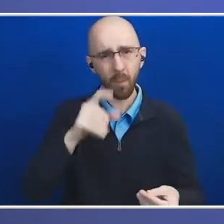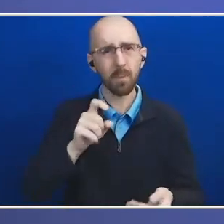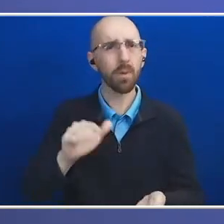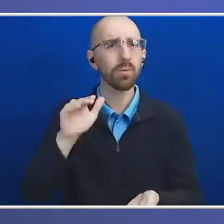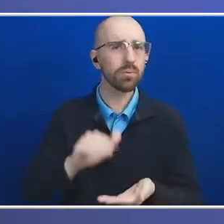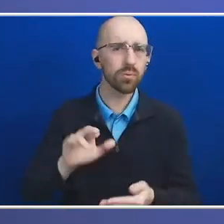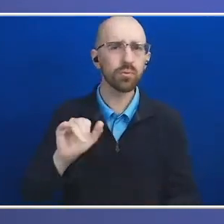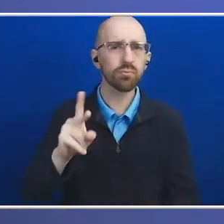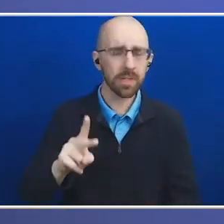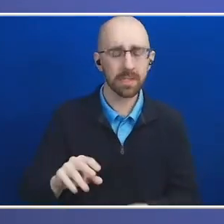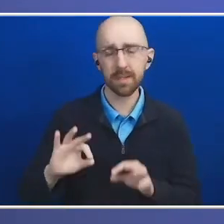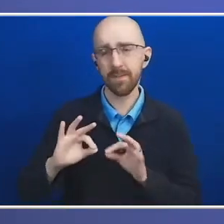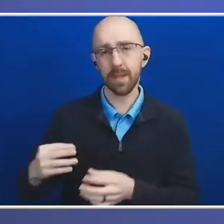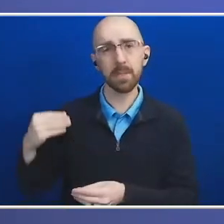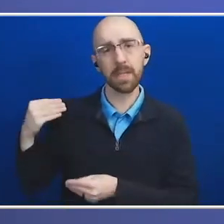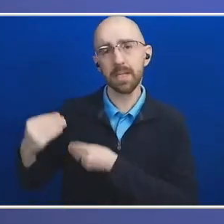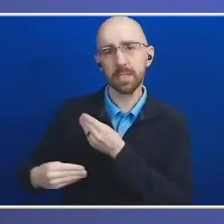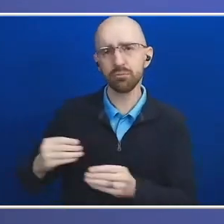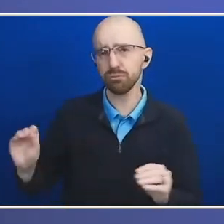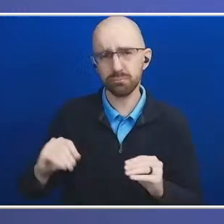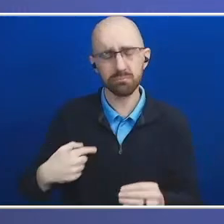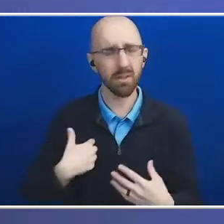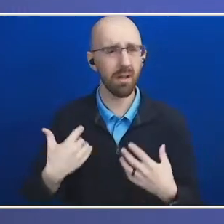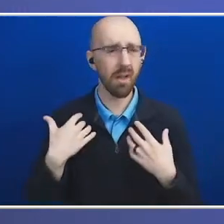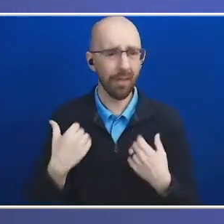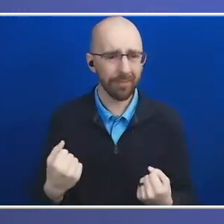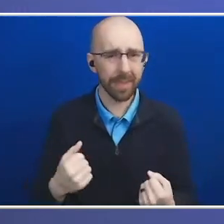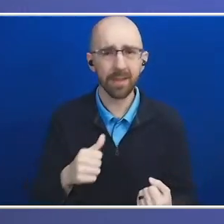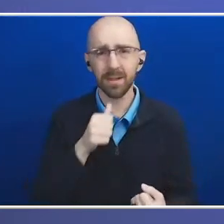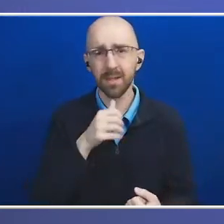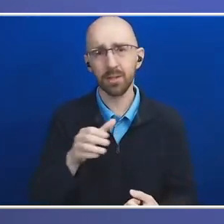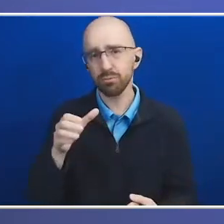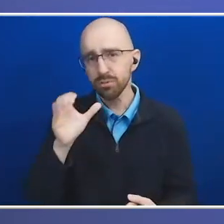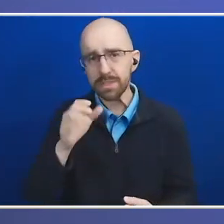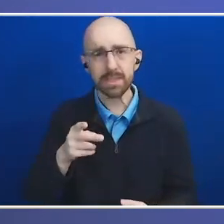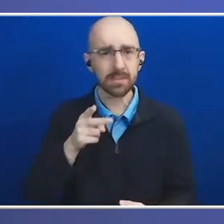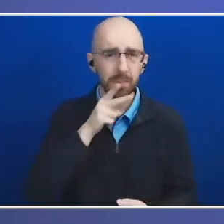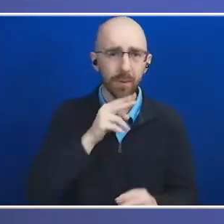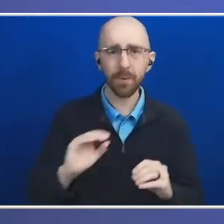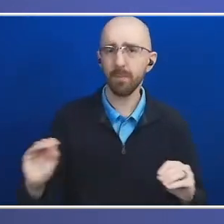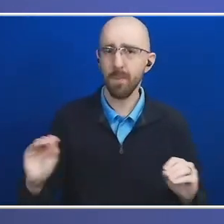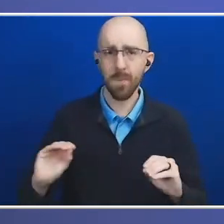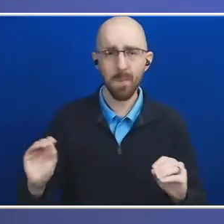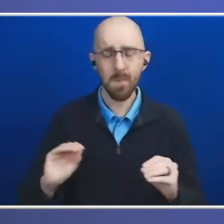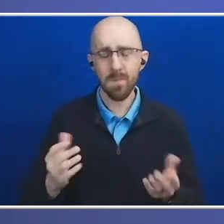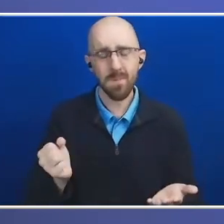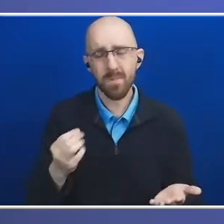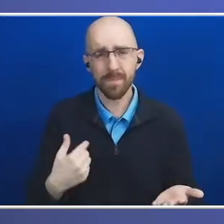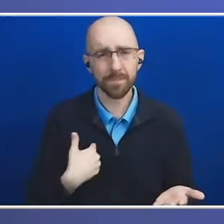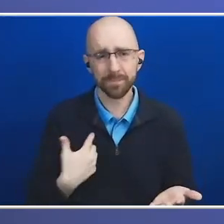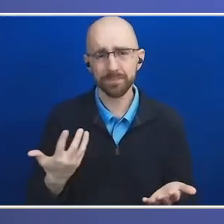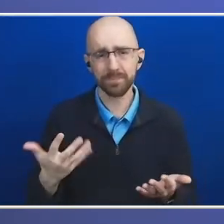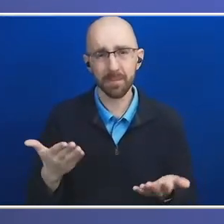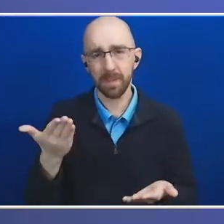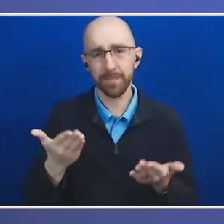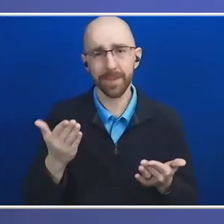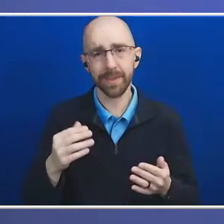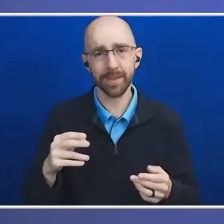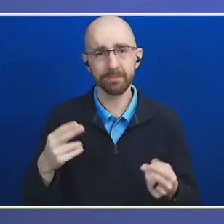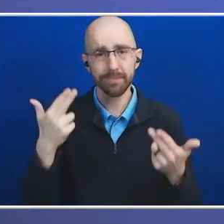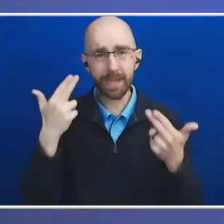history. I was healthy, didn't, drink or smoke, and so I was just kind of maybe ignorant to the possibility. And